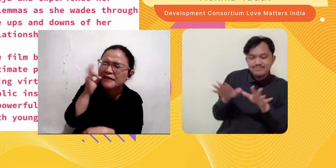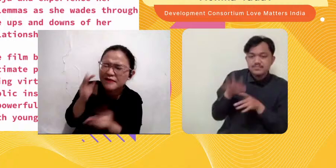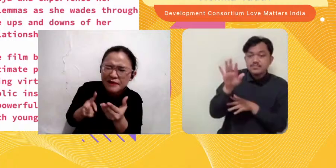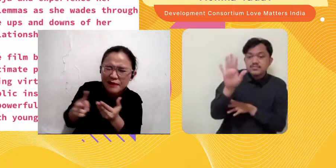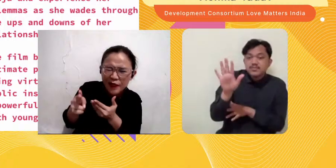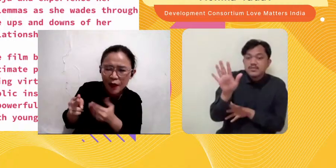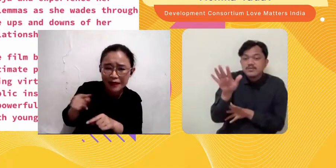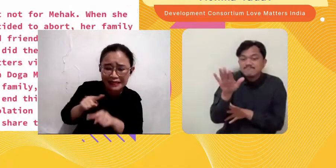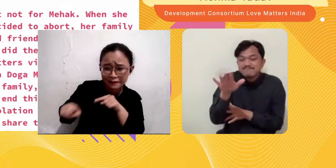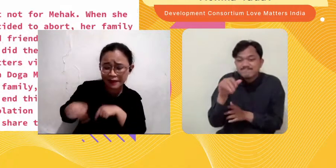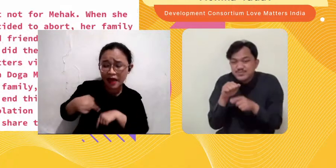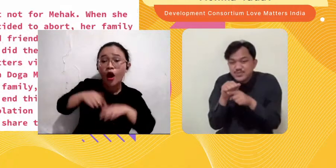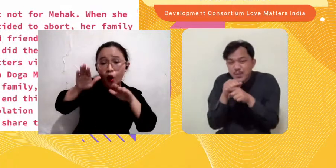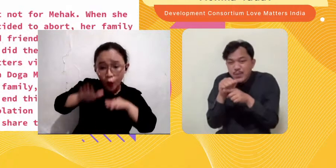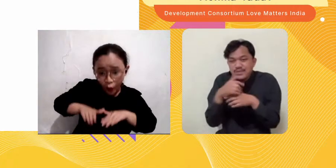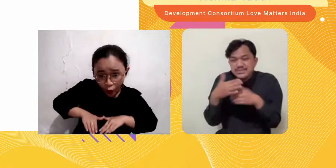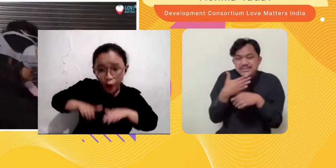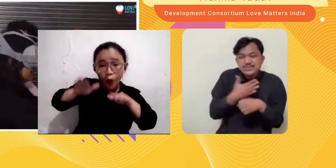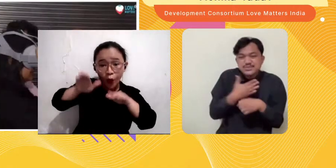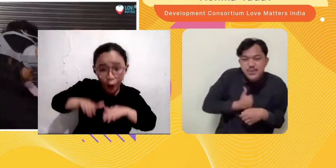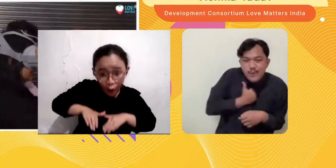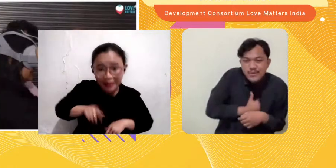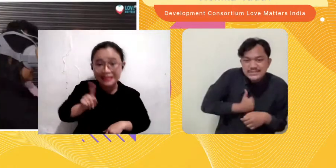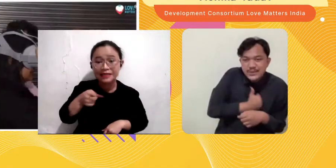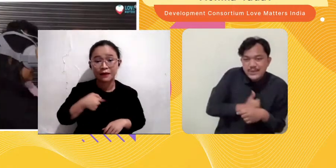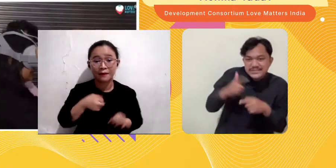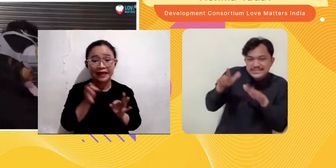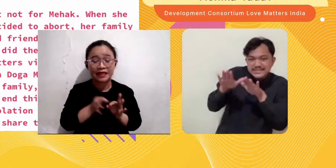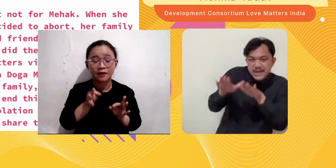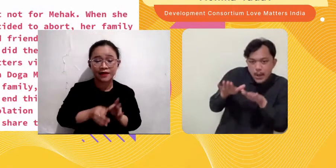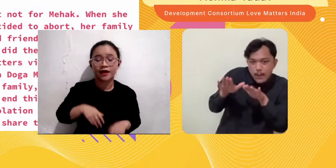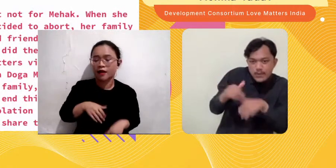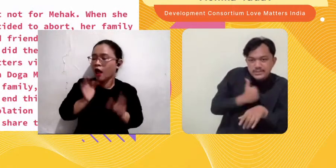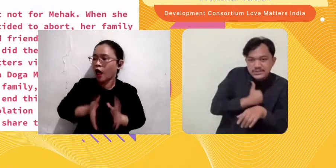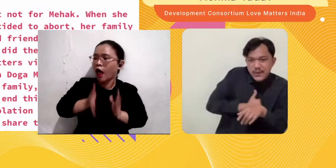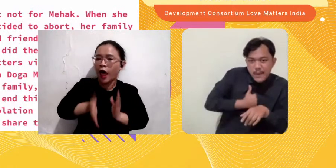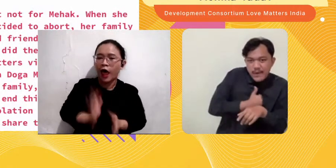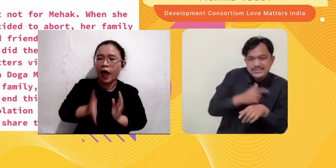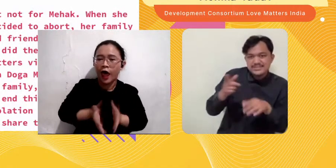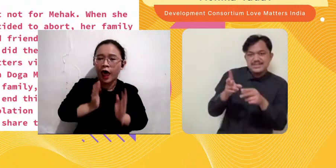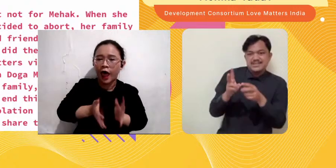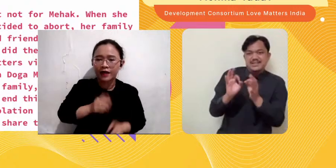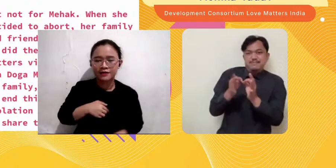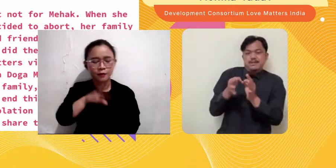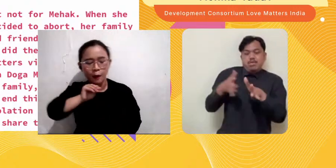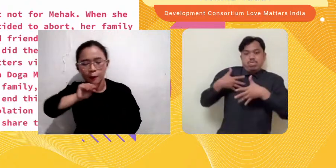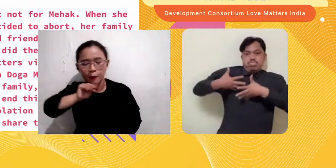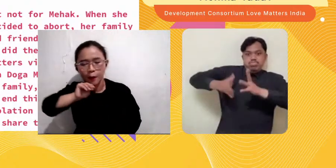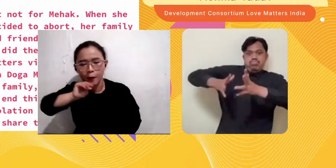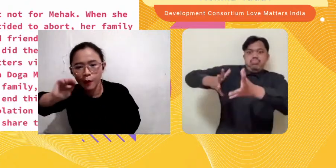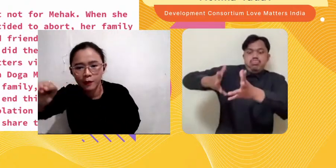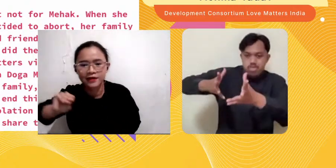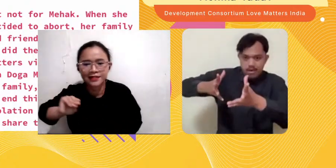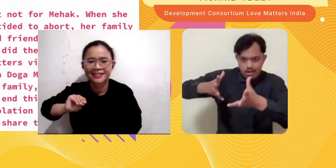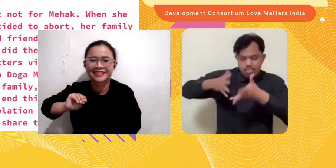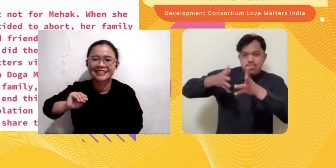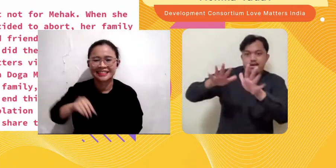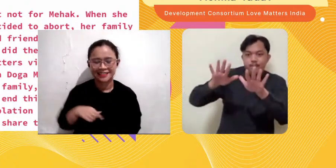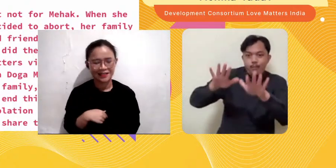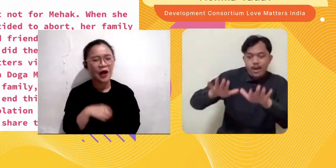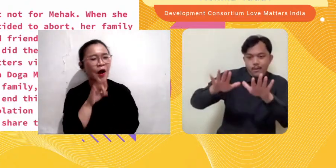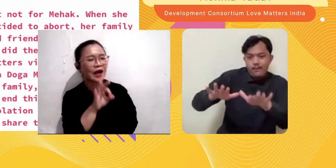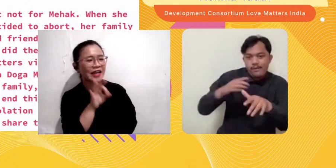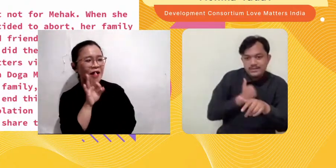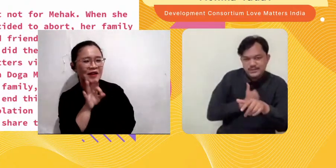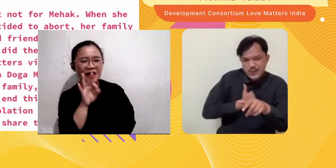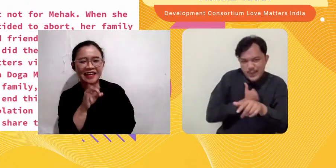you can slow down your voice so our interpreter could, could work easily. Sure, I'm so